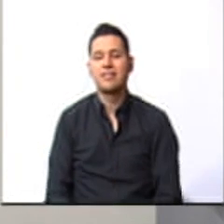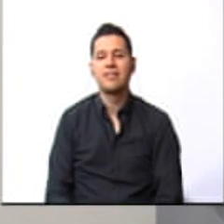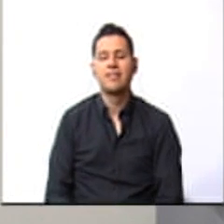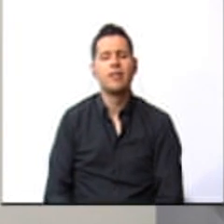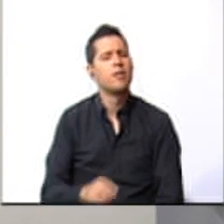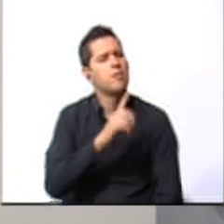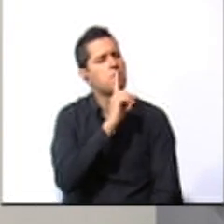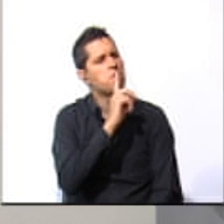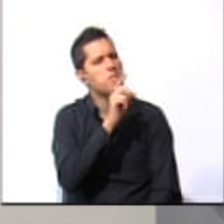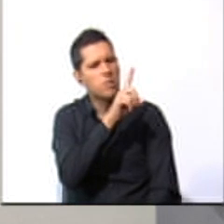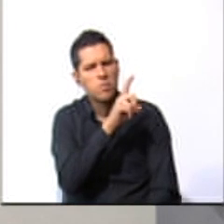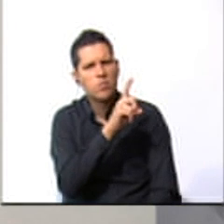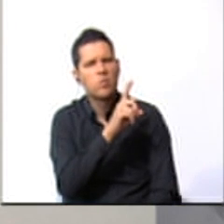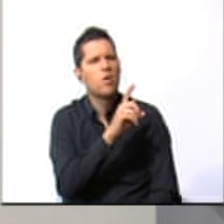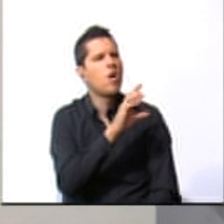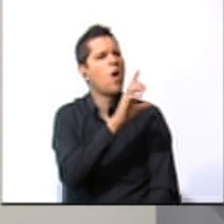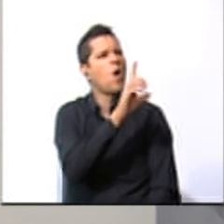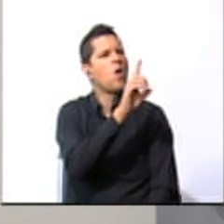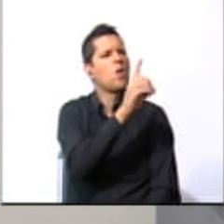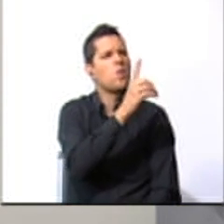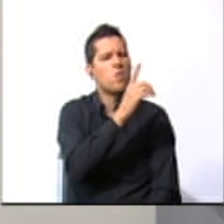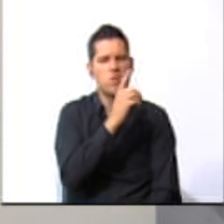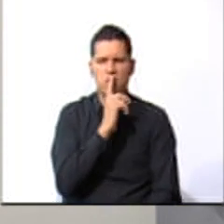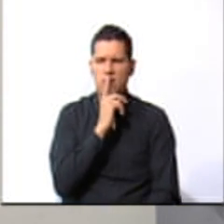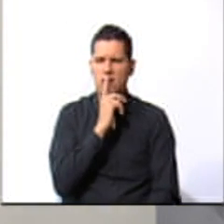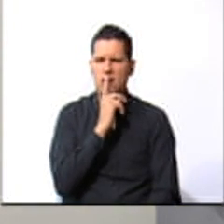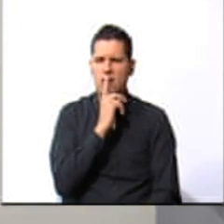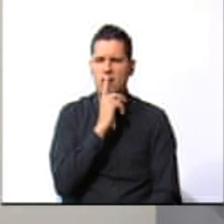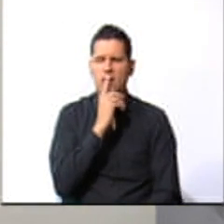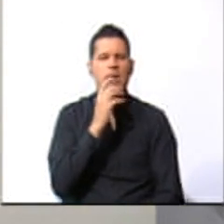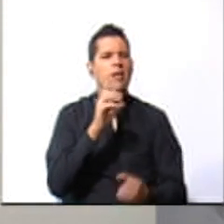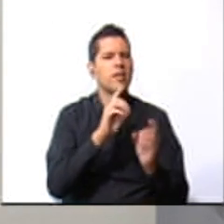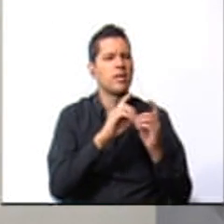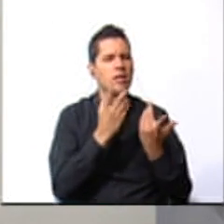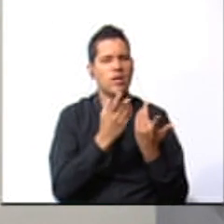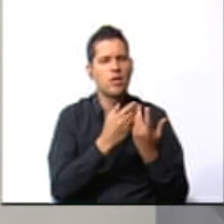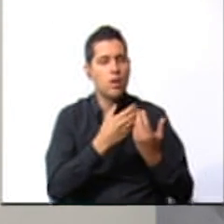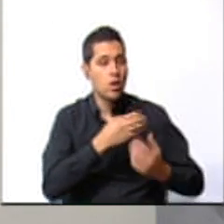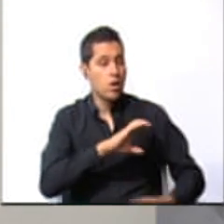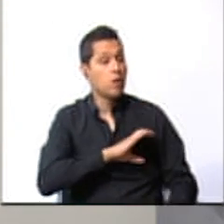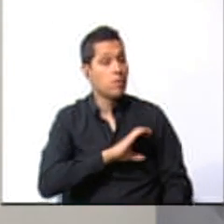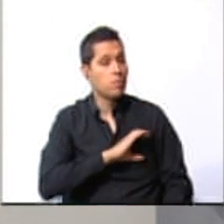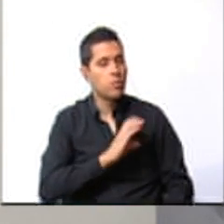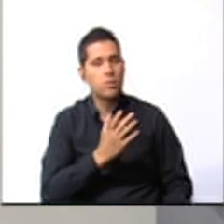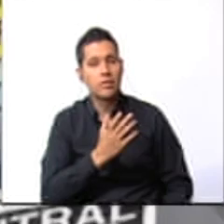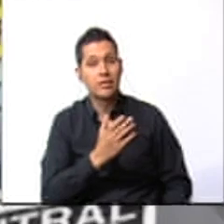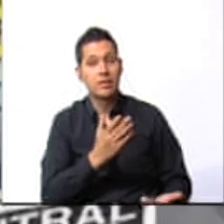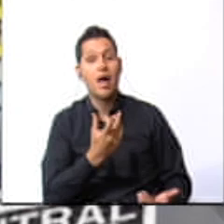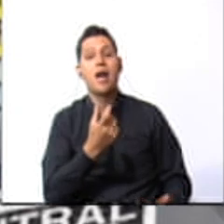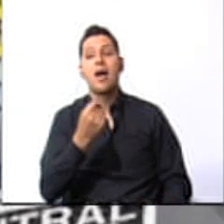Where is the department store? It's behind the police station.